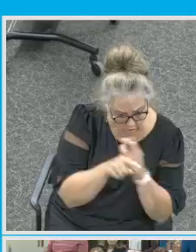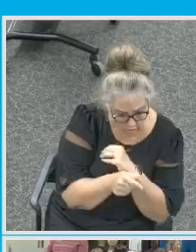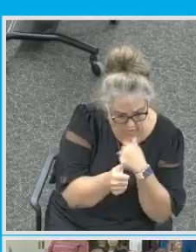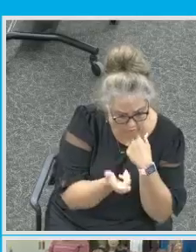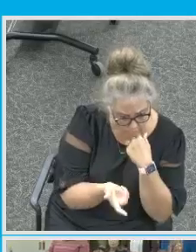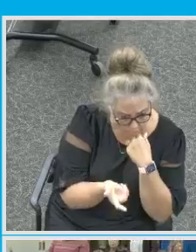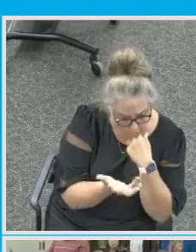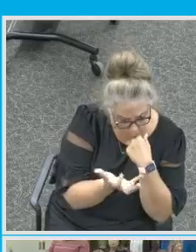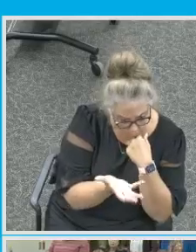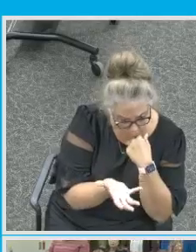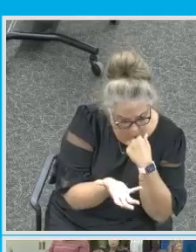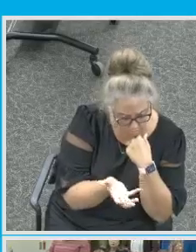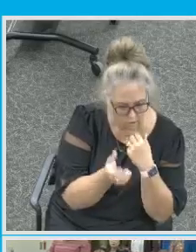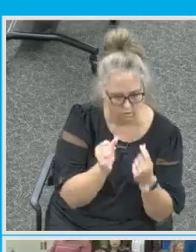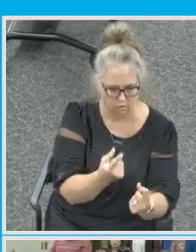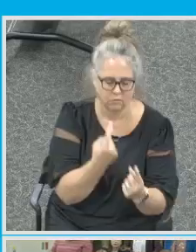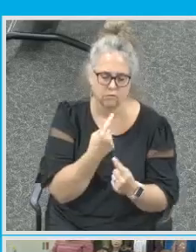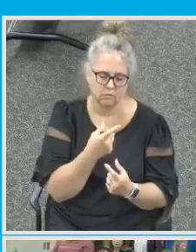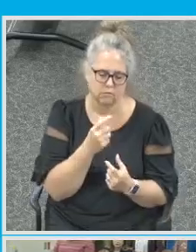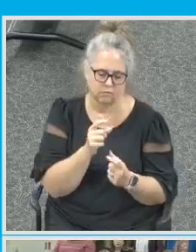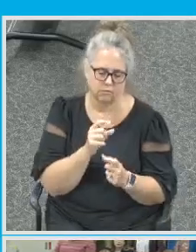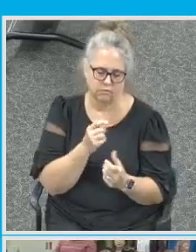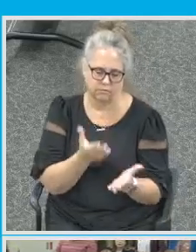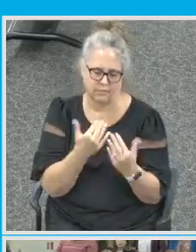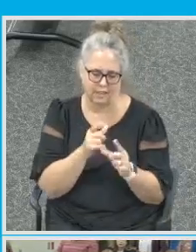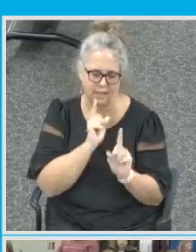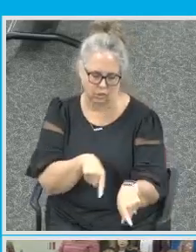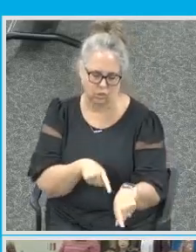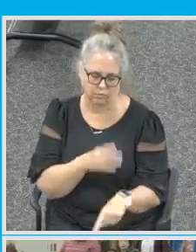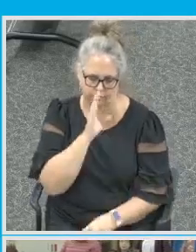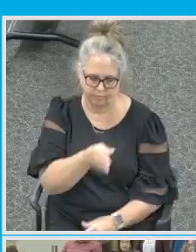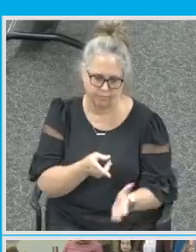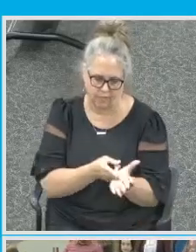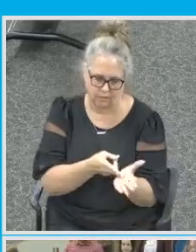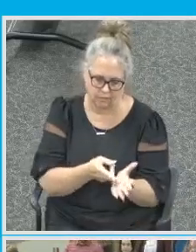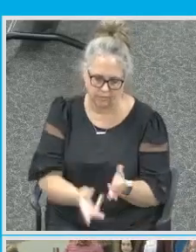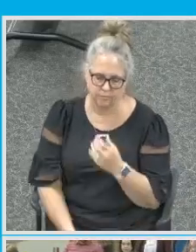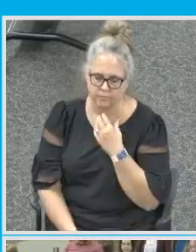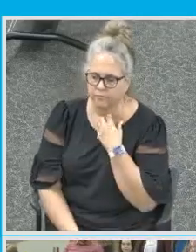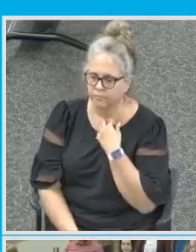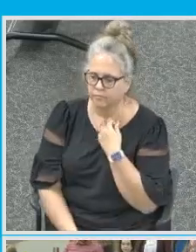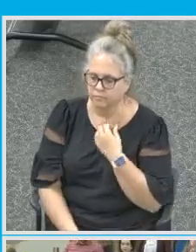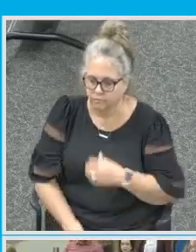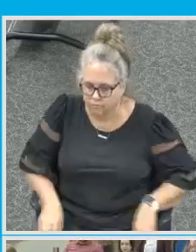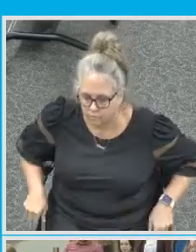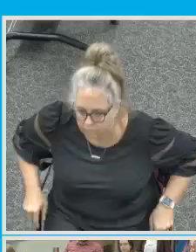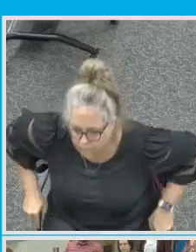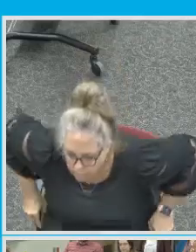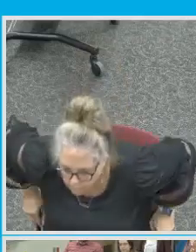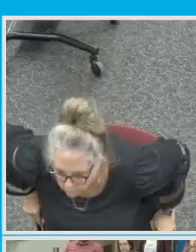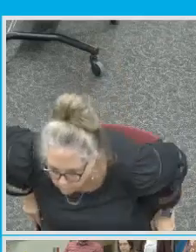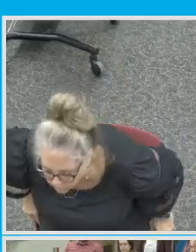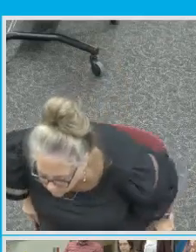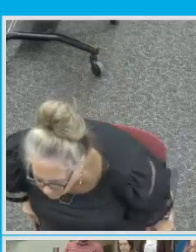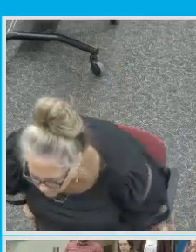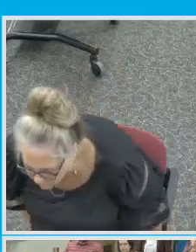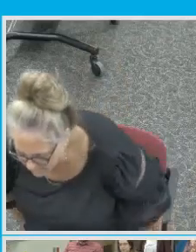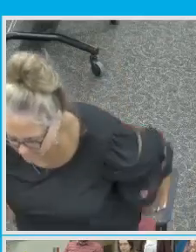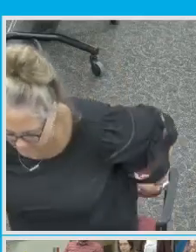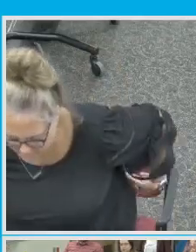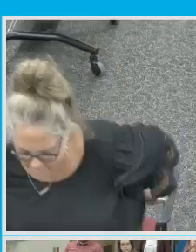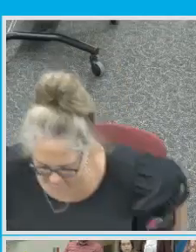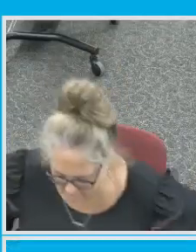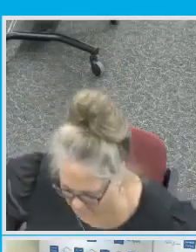Thank you. Any other comments from the board? I want to thank you for the work that you do. And